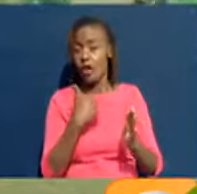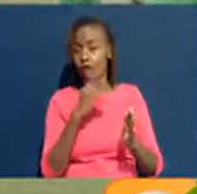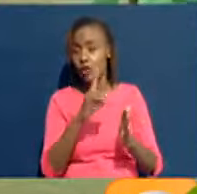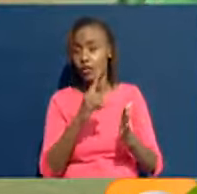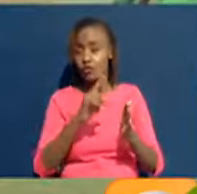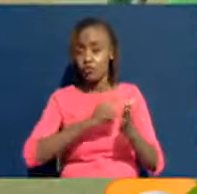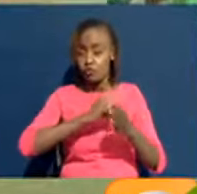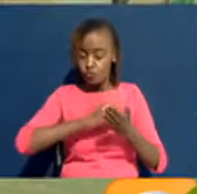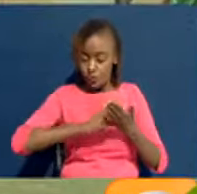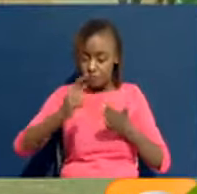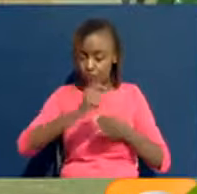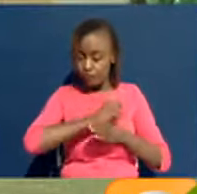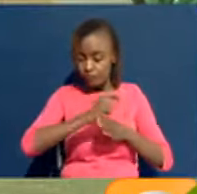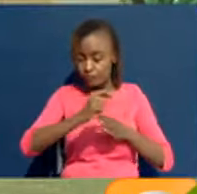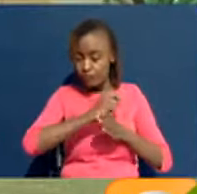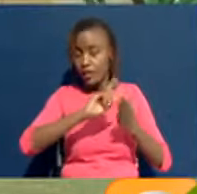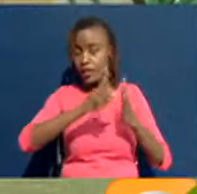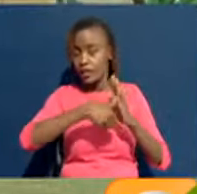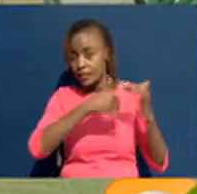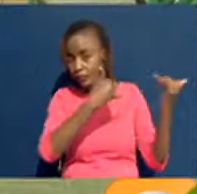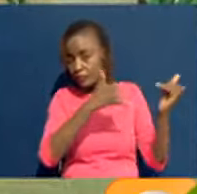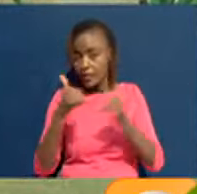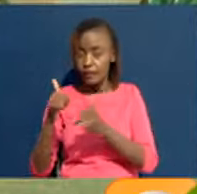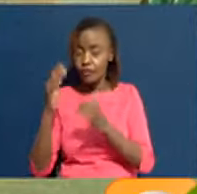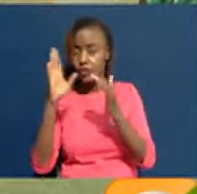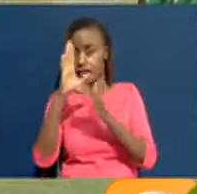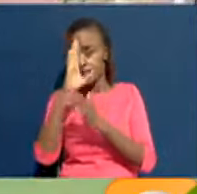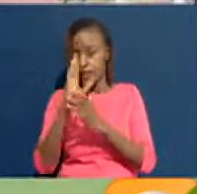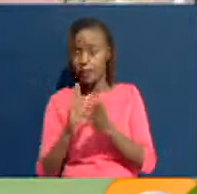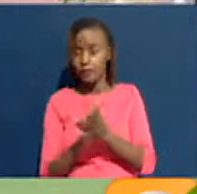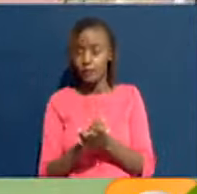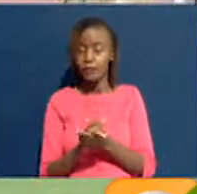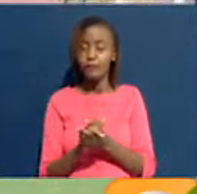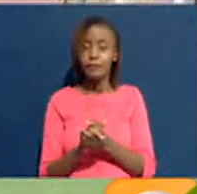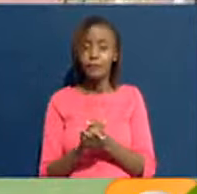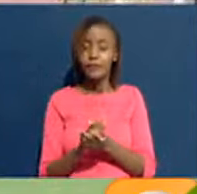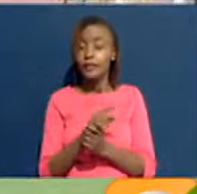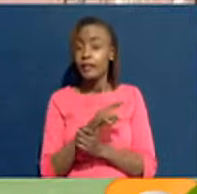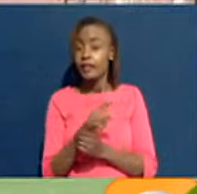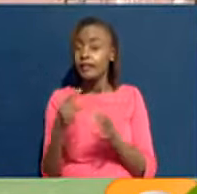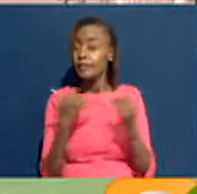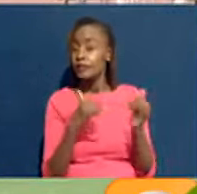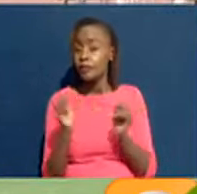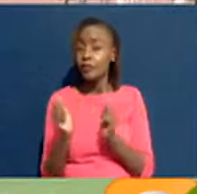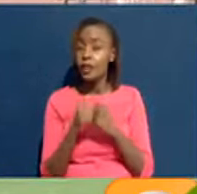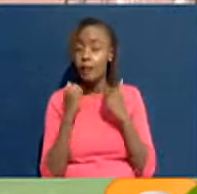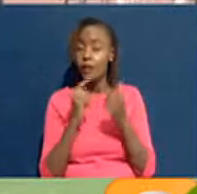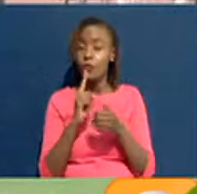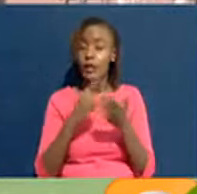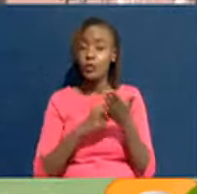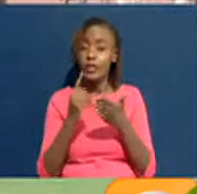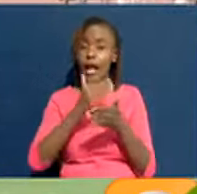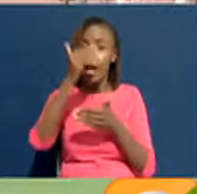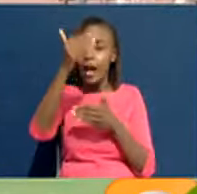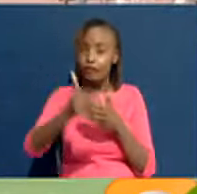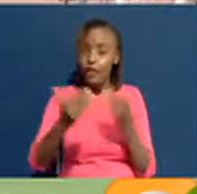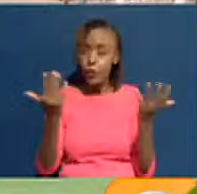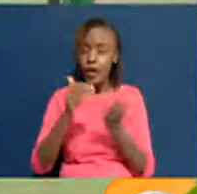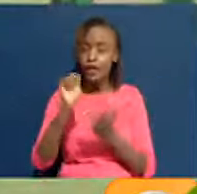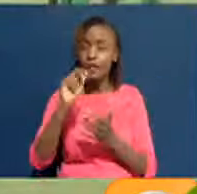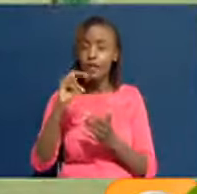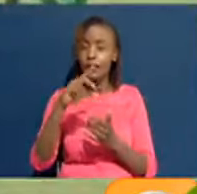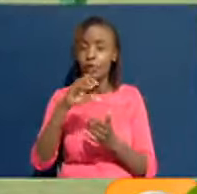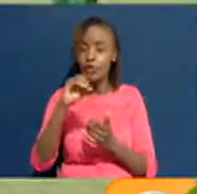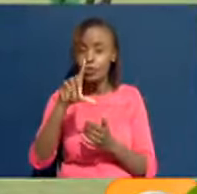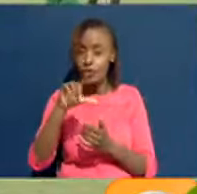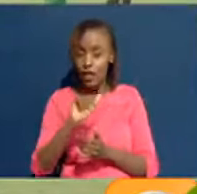of training before the crucial tie on Sunday. The return leg will be played a week later in Angola. Coach Odemba's